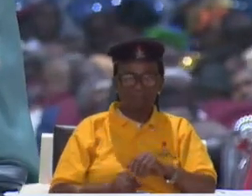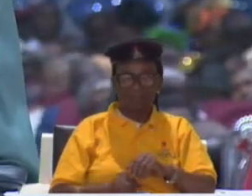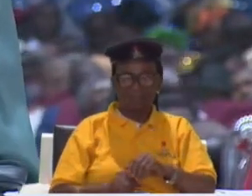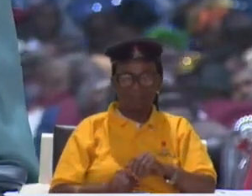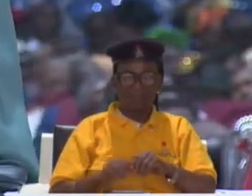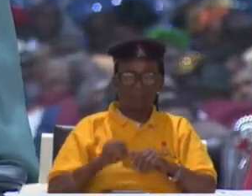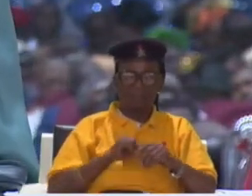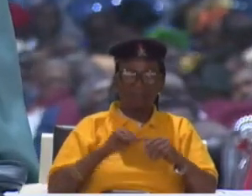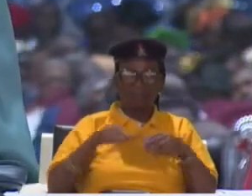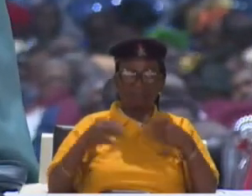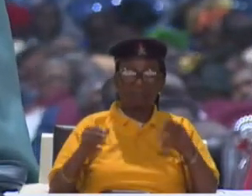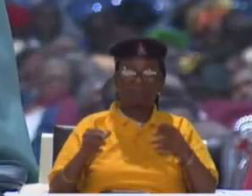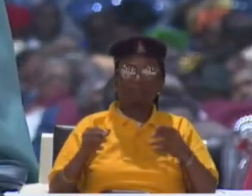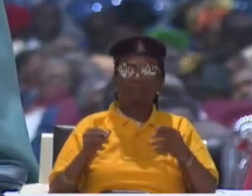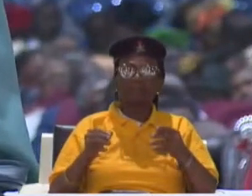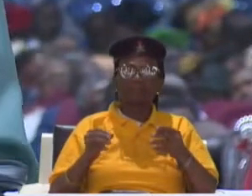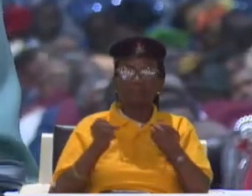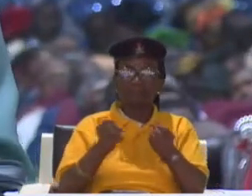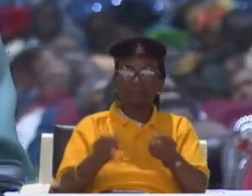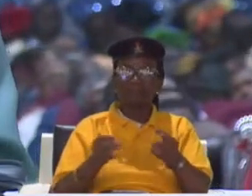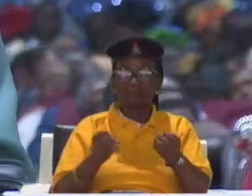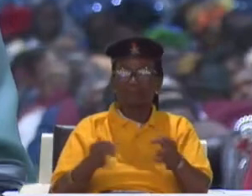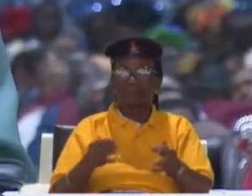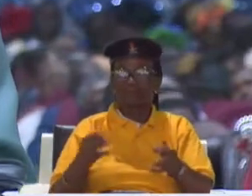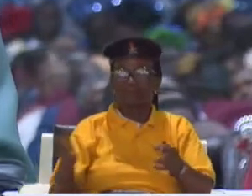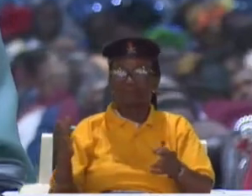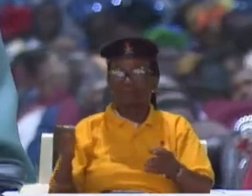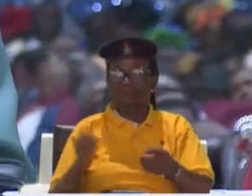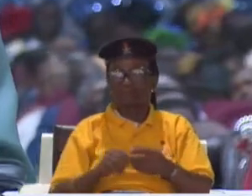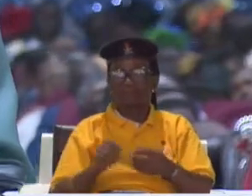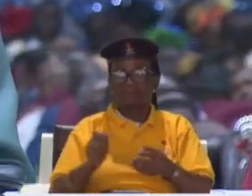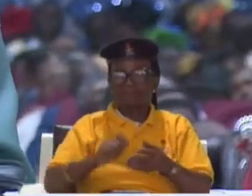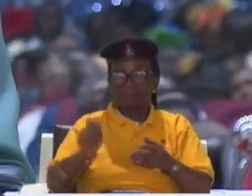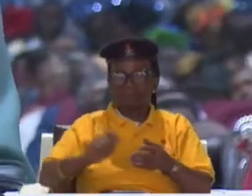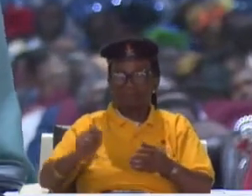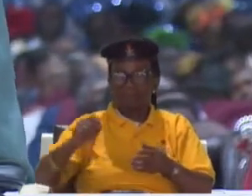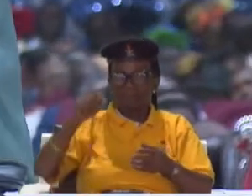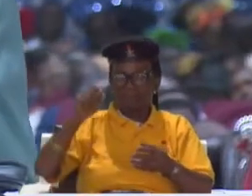and give you several things to write down,